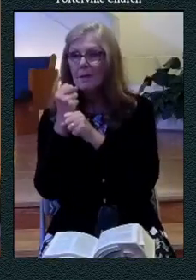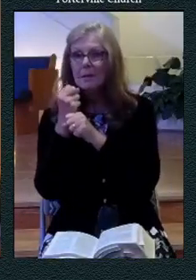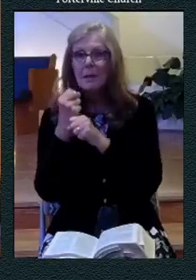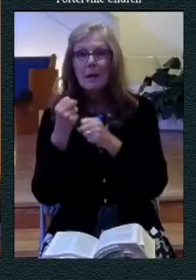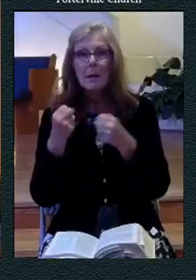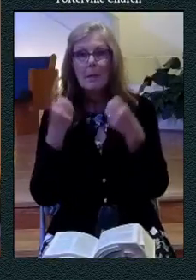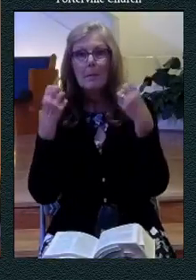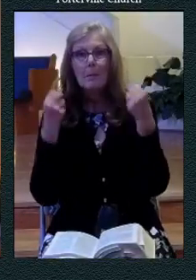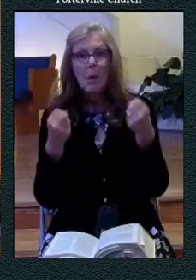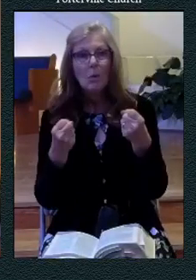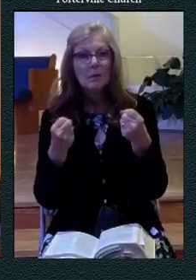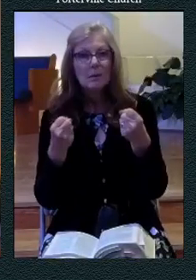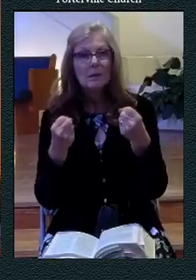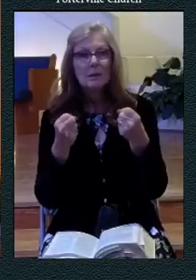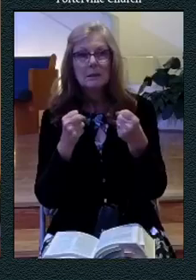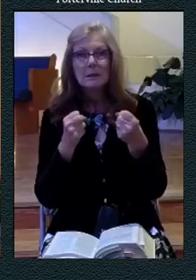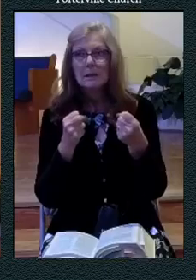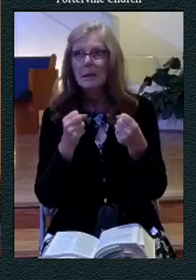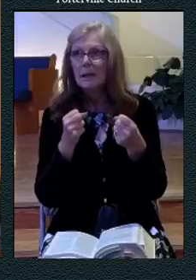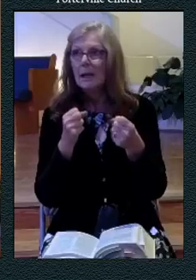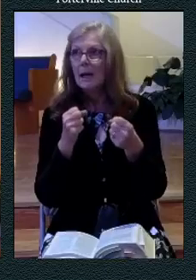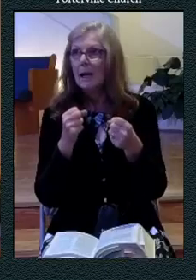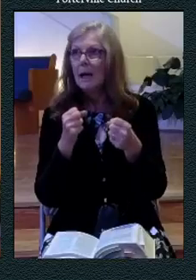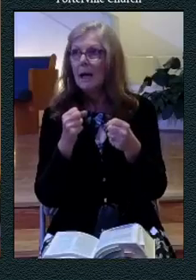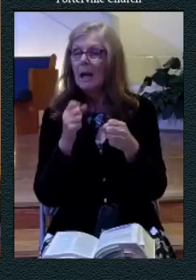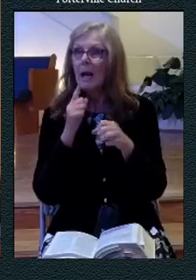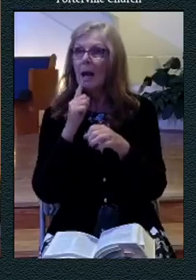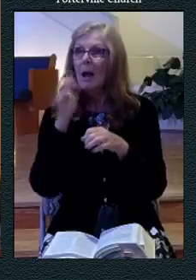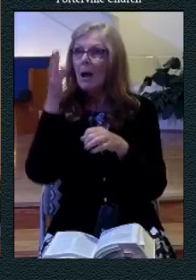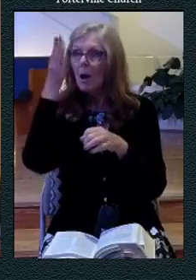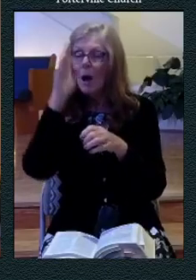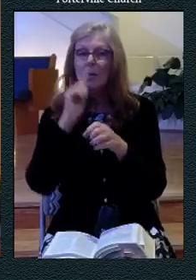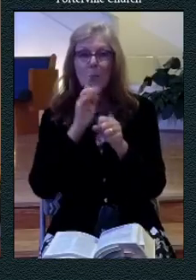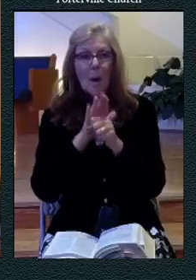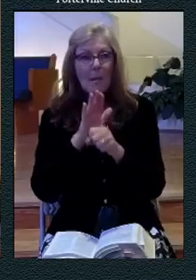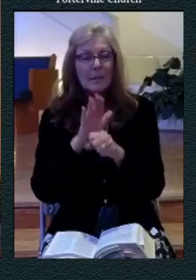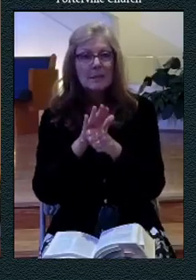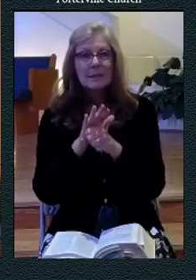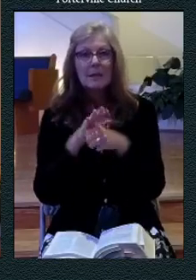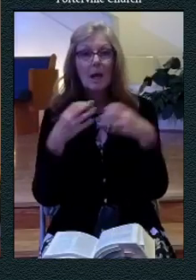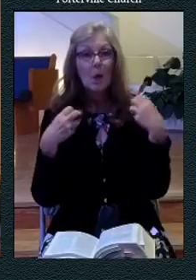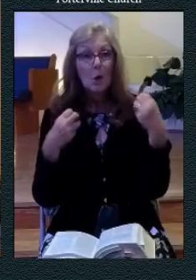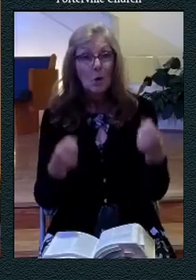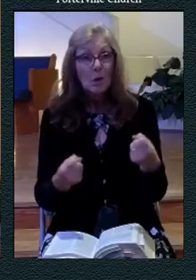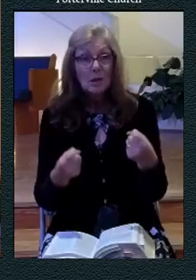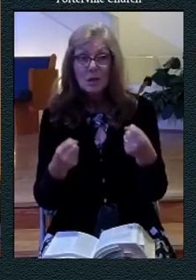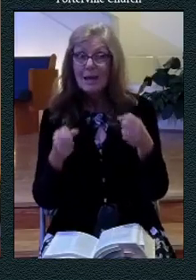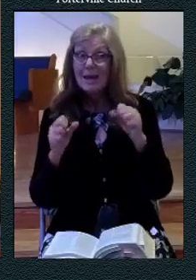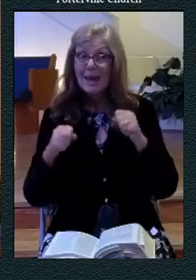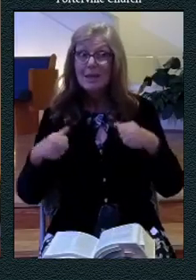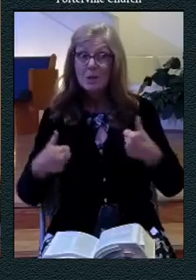Boldness and assurance and courage and all of those things. It can be challenging.